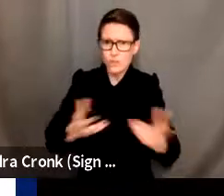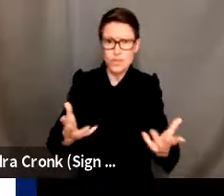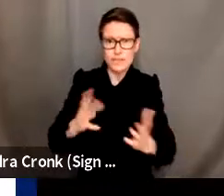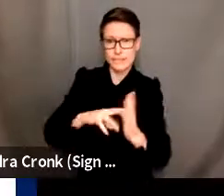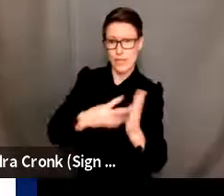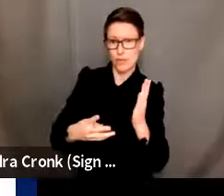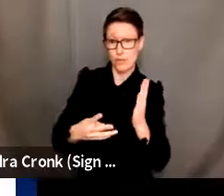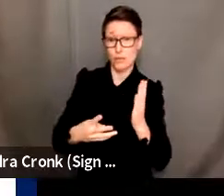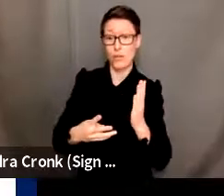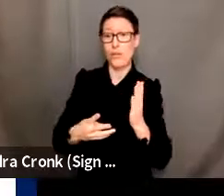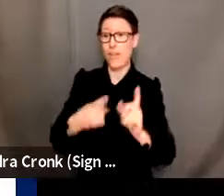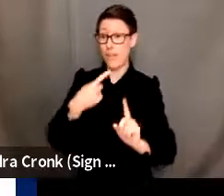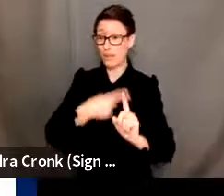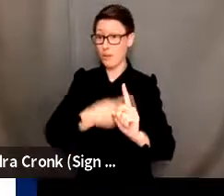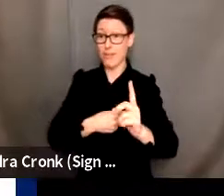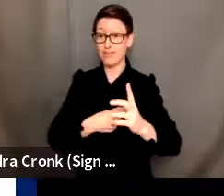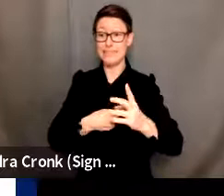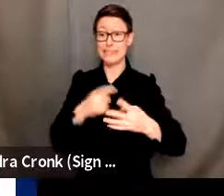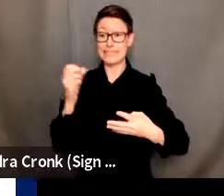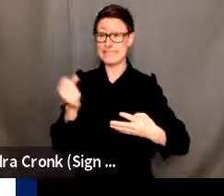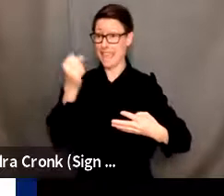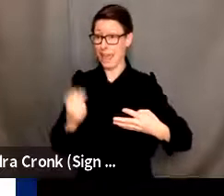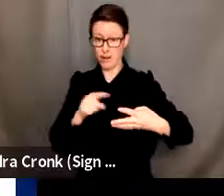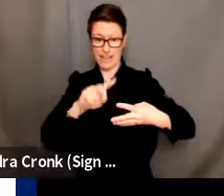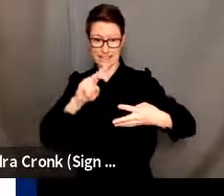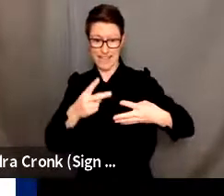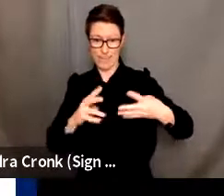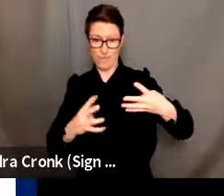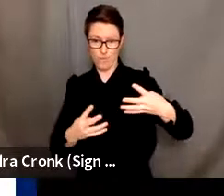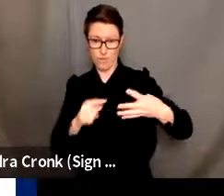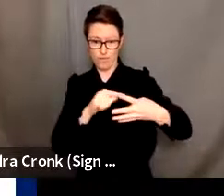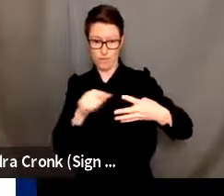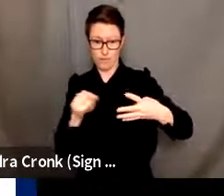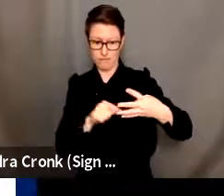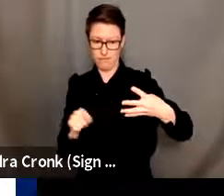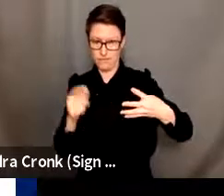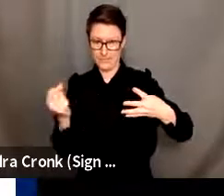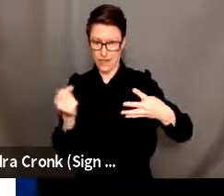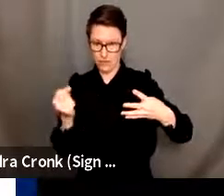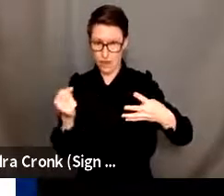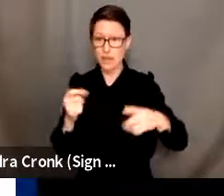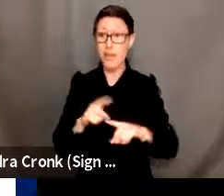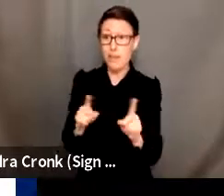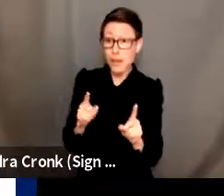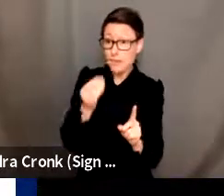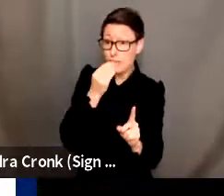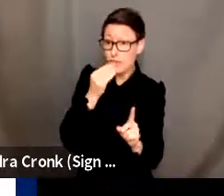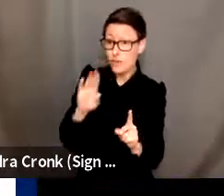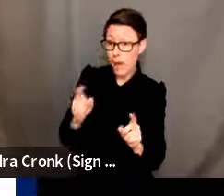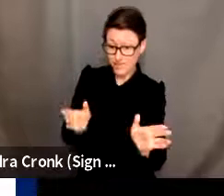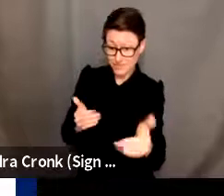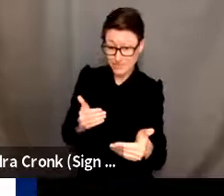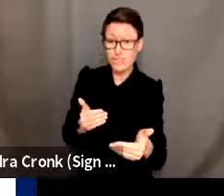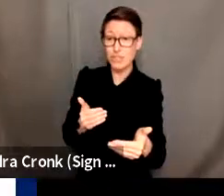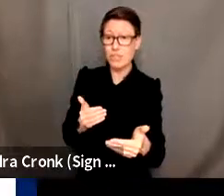fourth Saturday of the month. But we are handing out food boxes through the Farmers to Families food